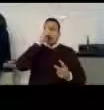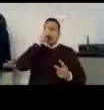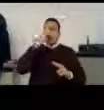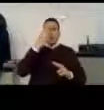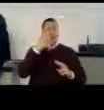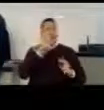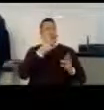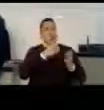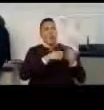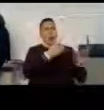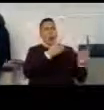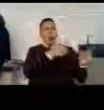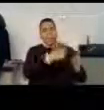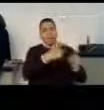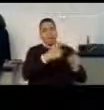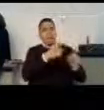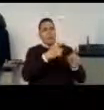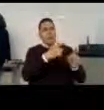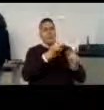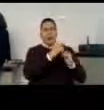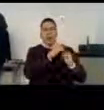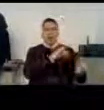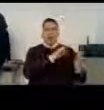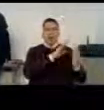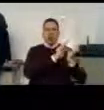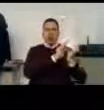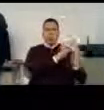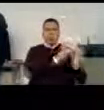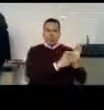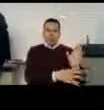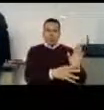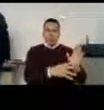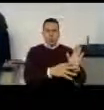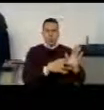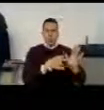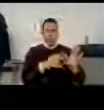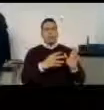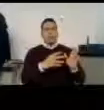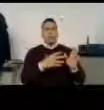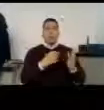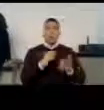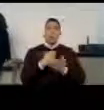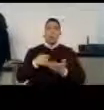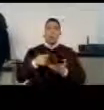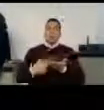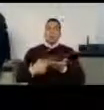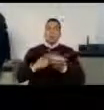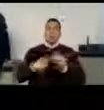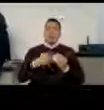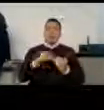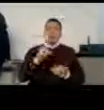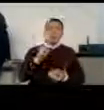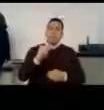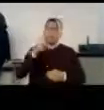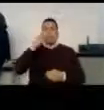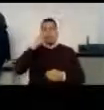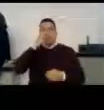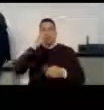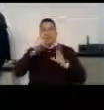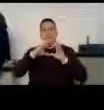in isolation for so long as a country. And so we're not just talking across barriers of disability, but also talking about